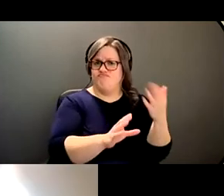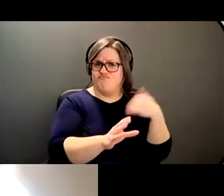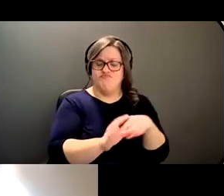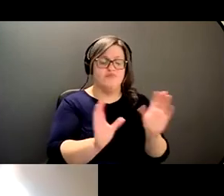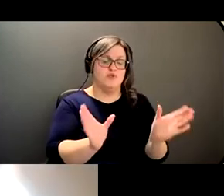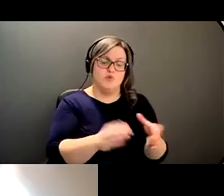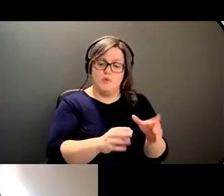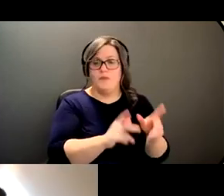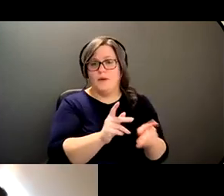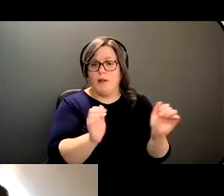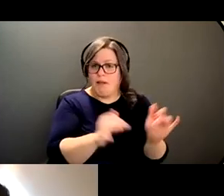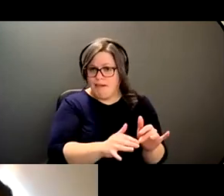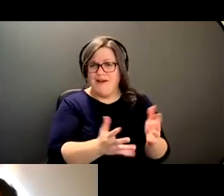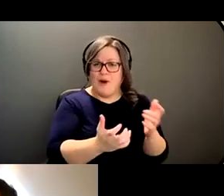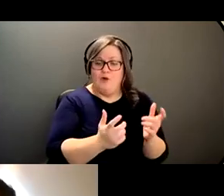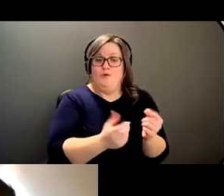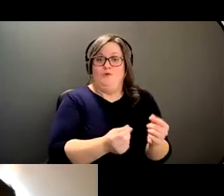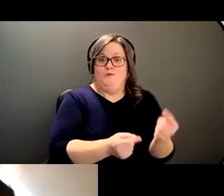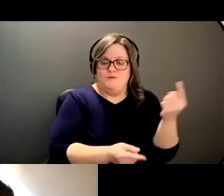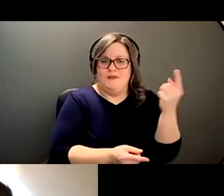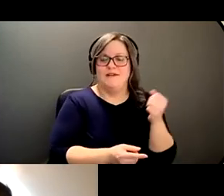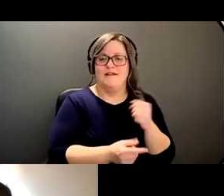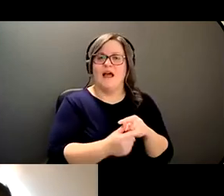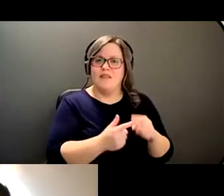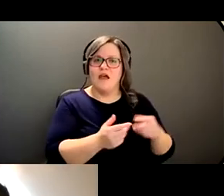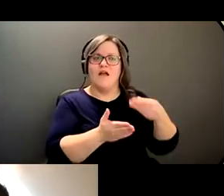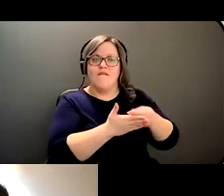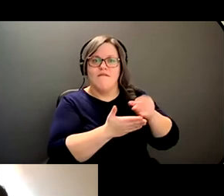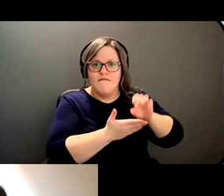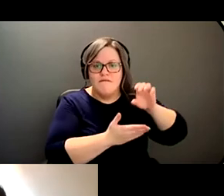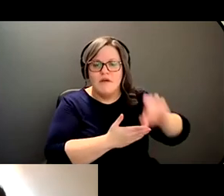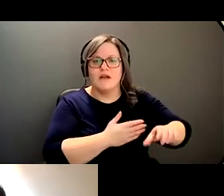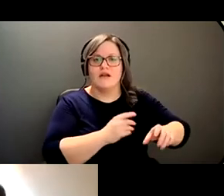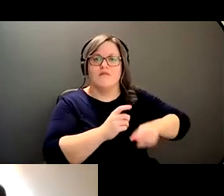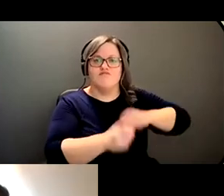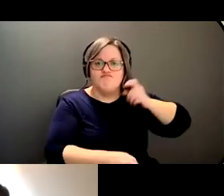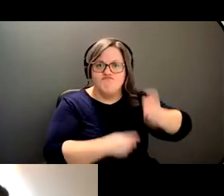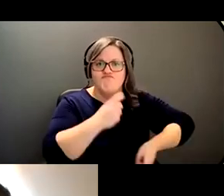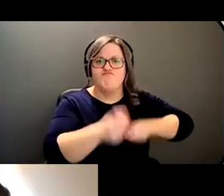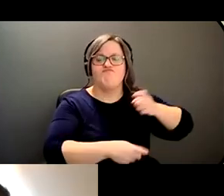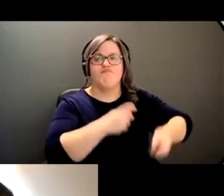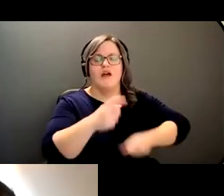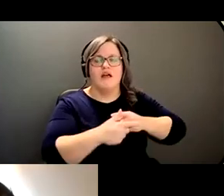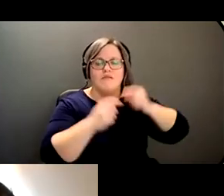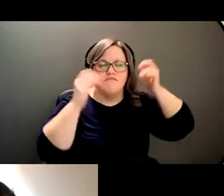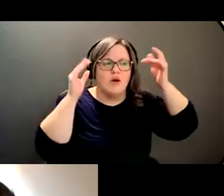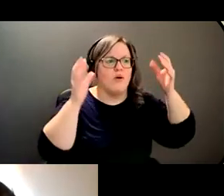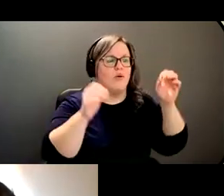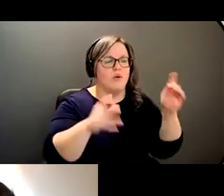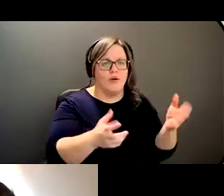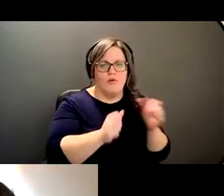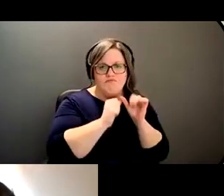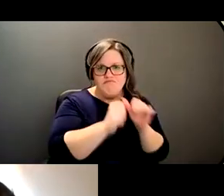making something happen. And then, you know, granting and funding comes into play and longevity in the conversation of like